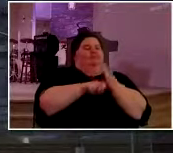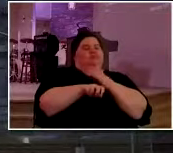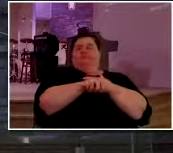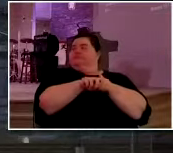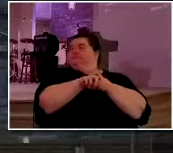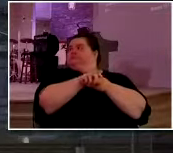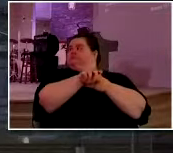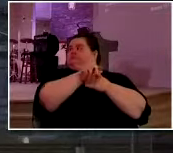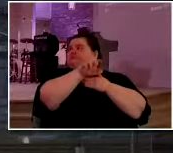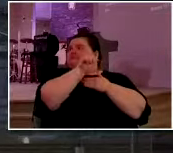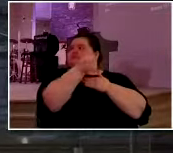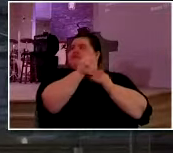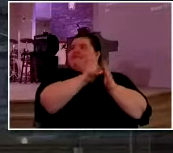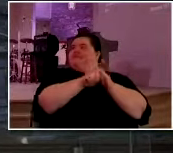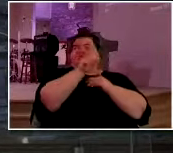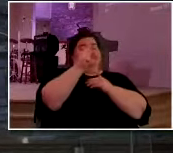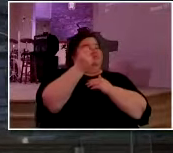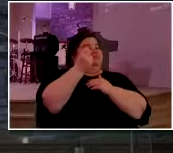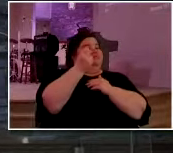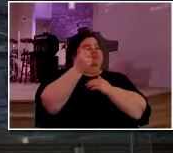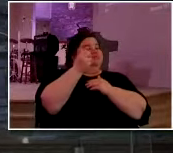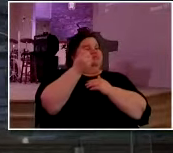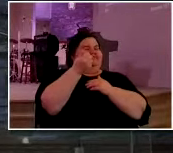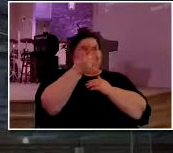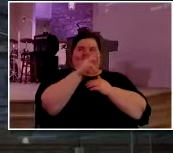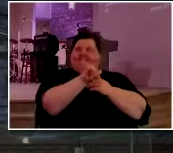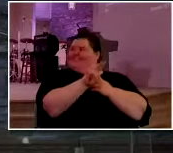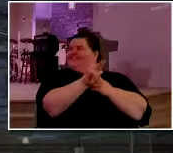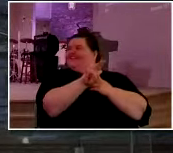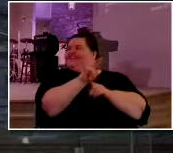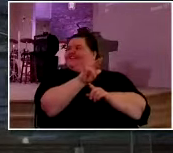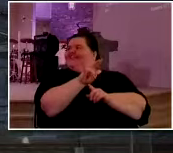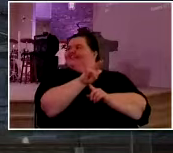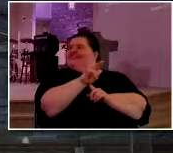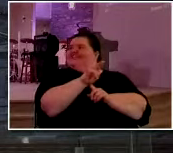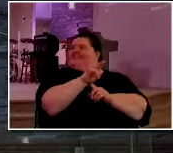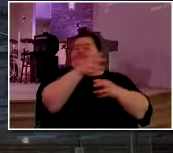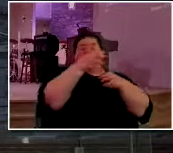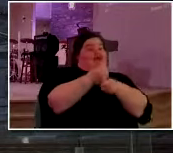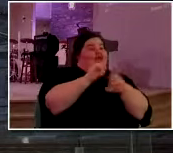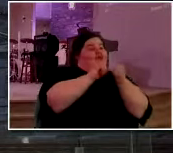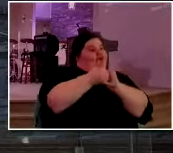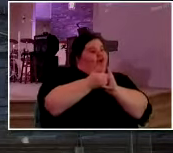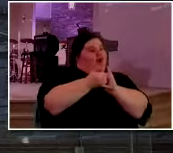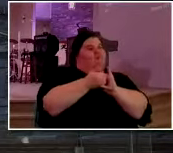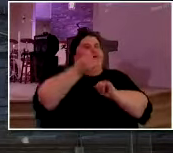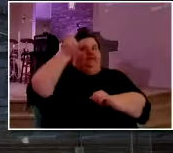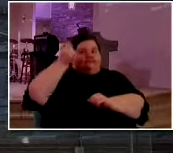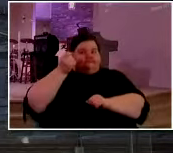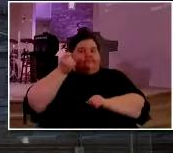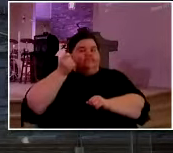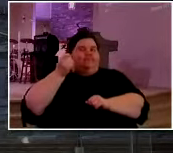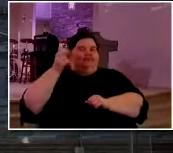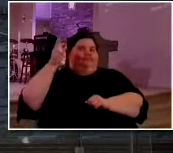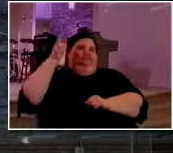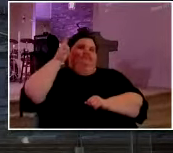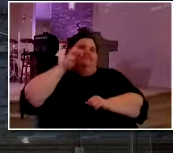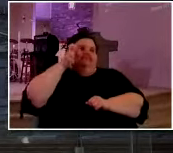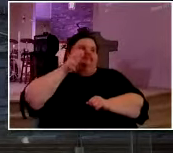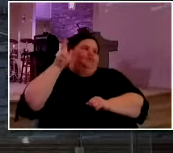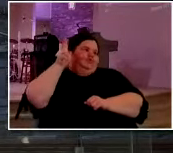and hearing by the word of God. You and I this morning, through the power of his word, can allow our faith